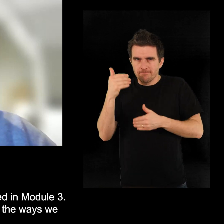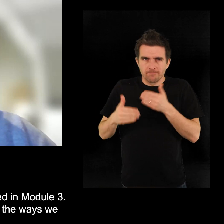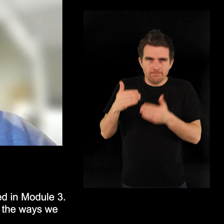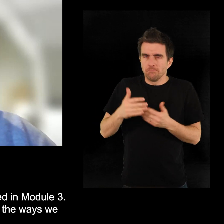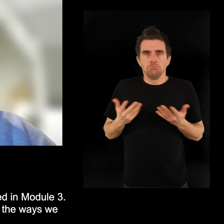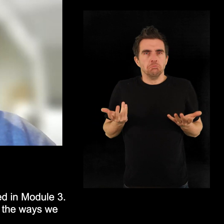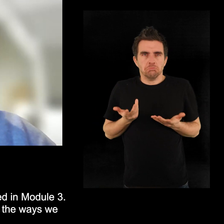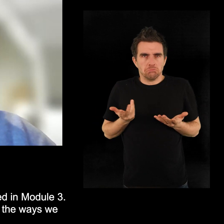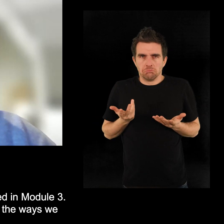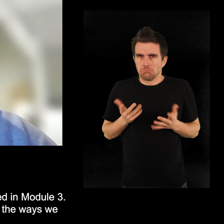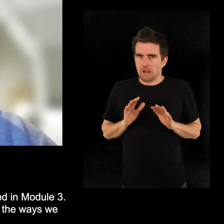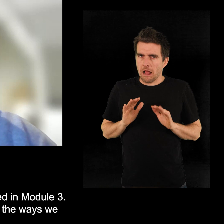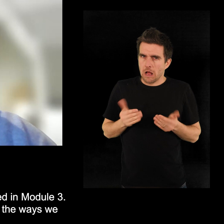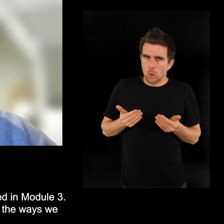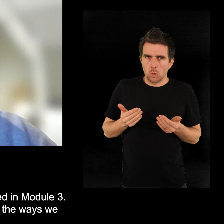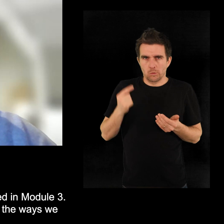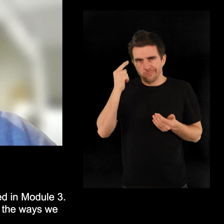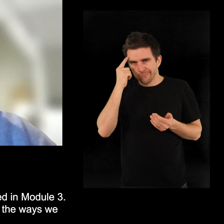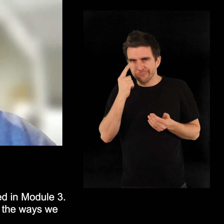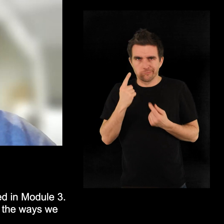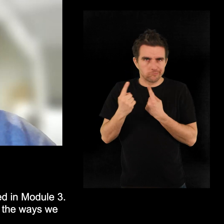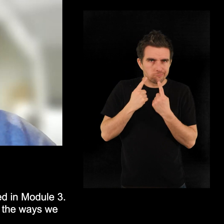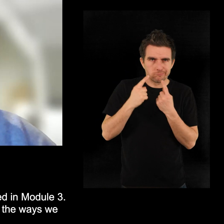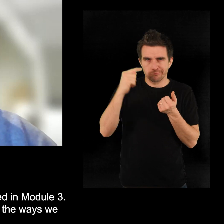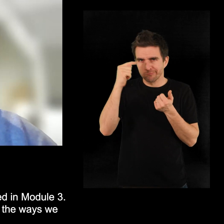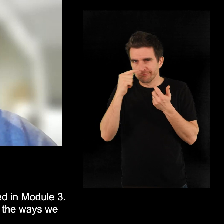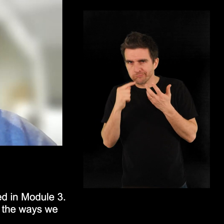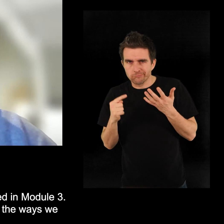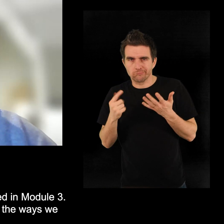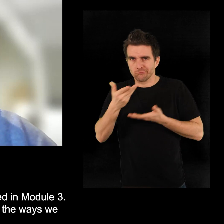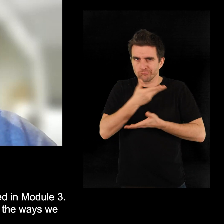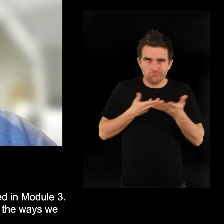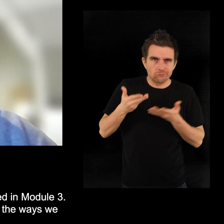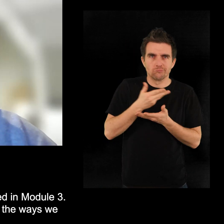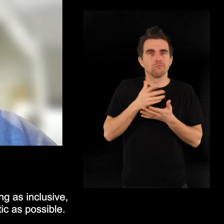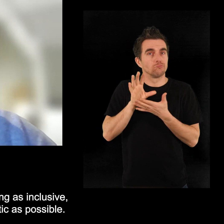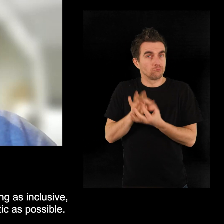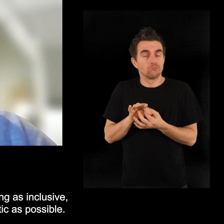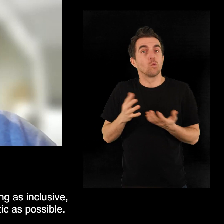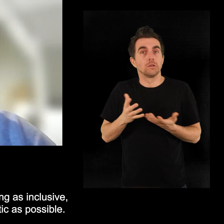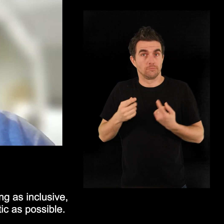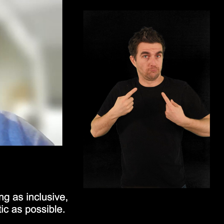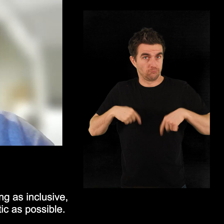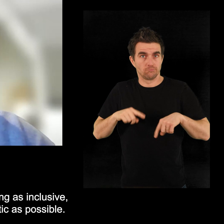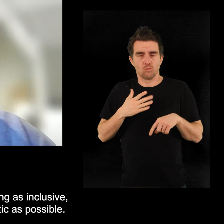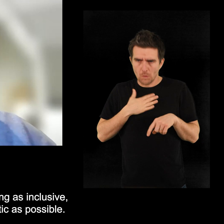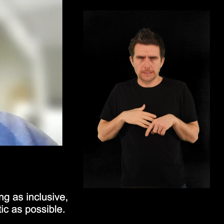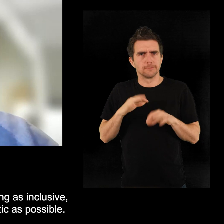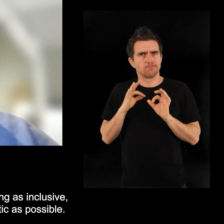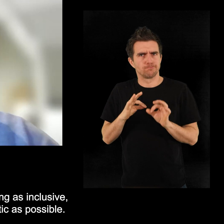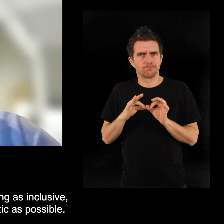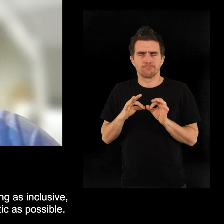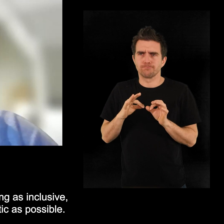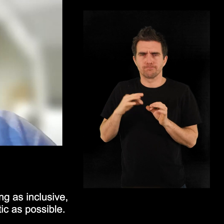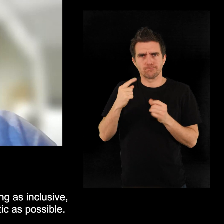we will examine the ways we can make our decisions in ways we can make our decision making as